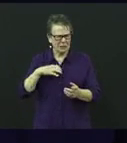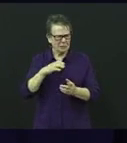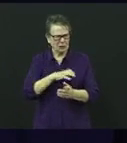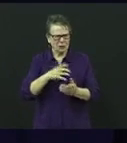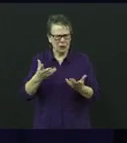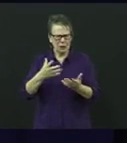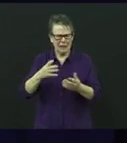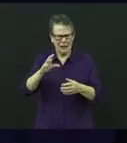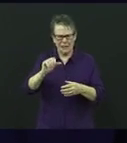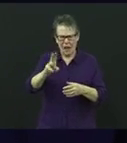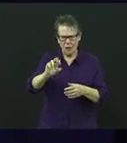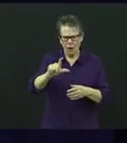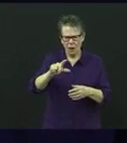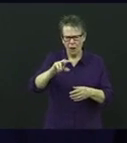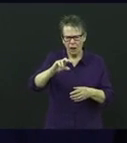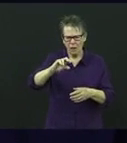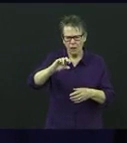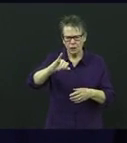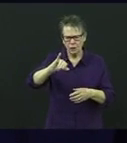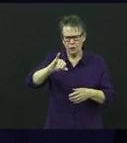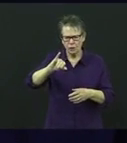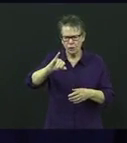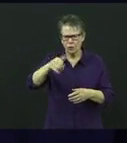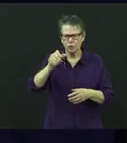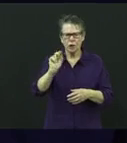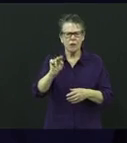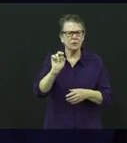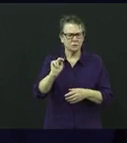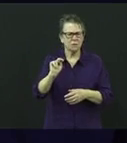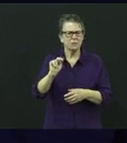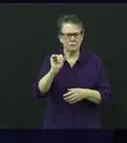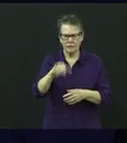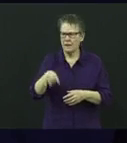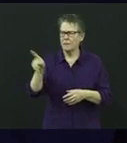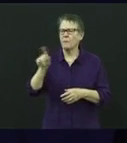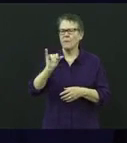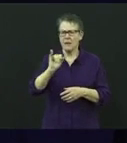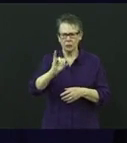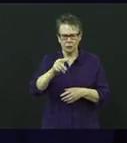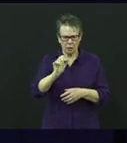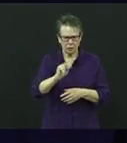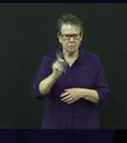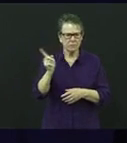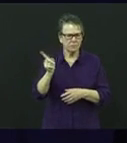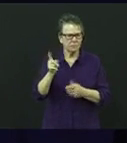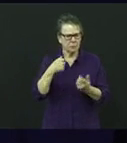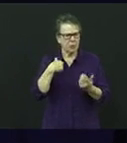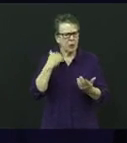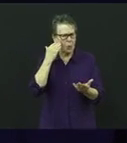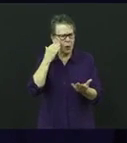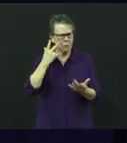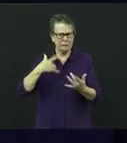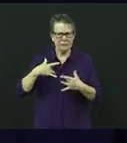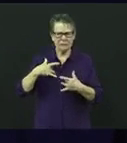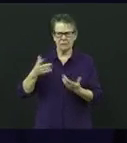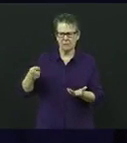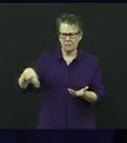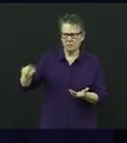that Department of Human Services is very aware and working with Department of Health to make sure that A, they're